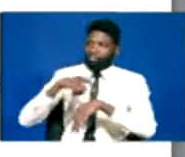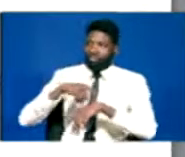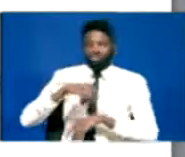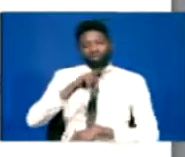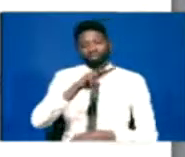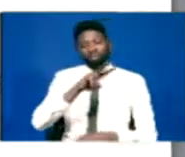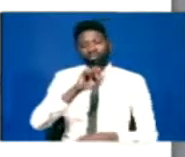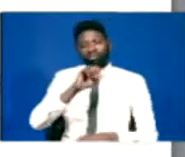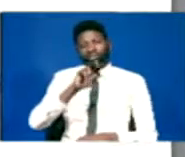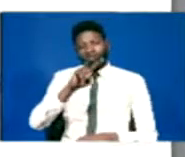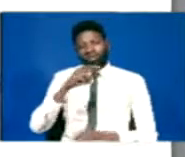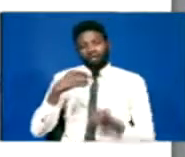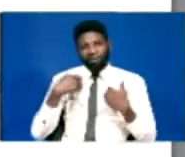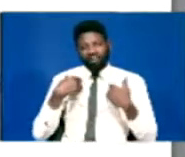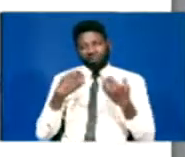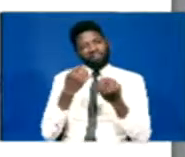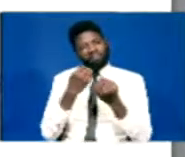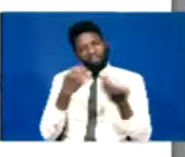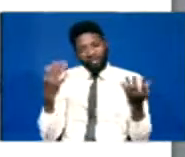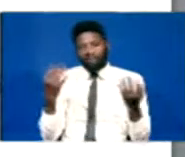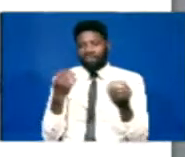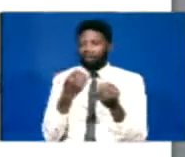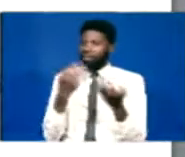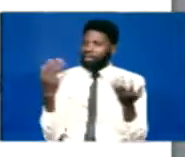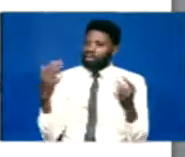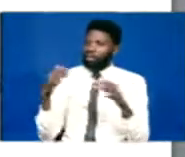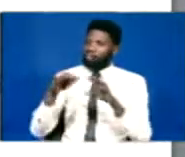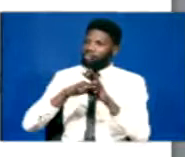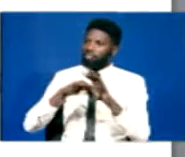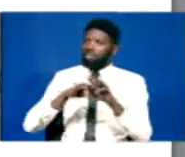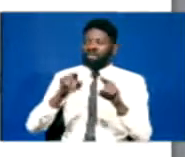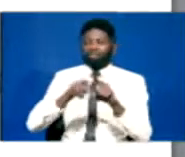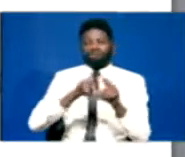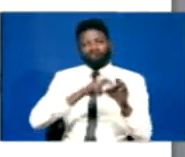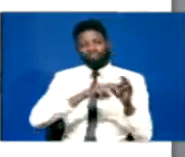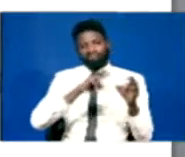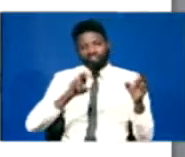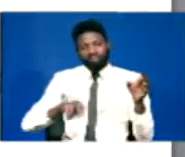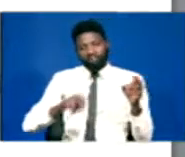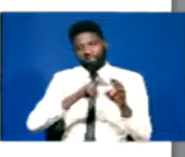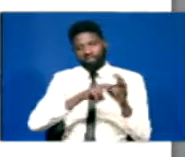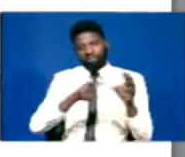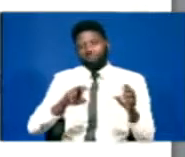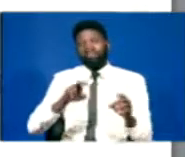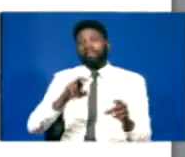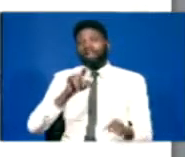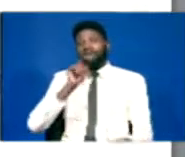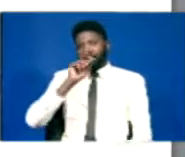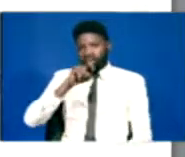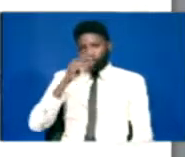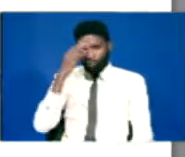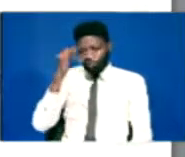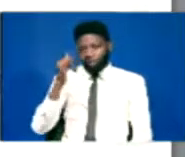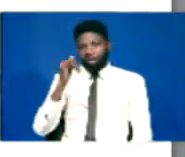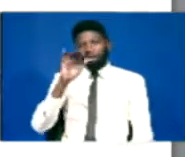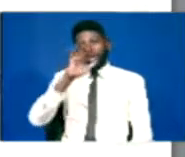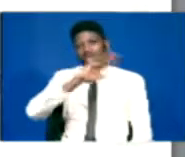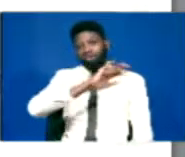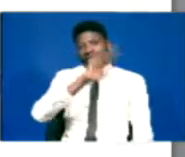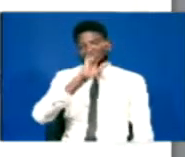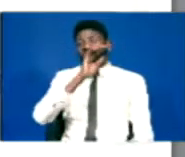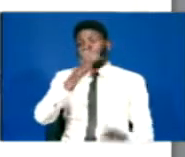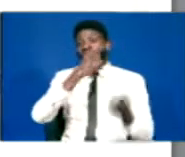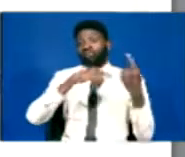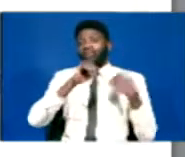there were many members that were decamping from KANU after having KANU lost to NARC. Many members were leaving KANU